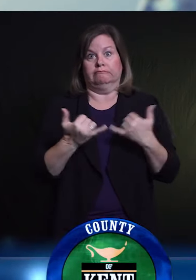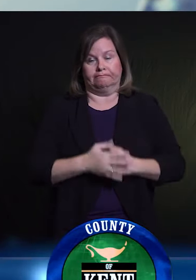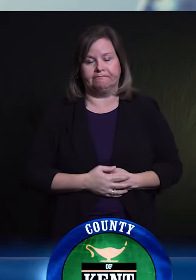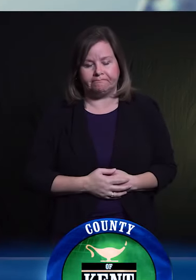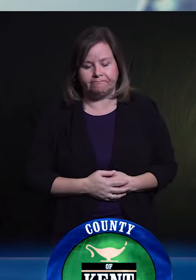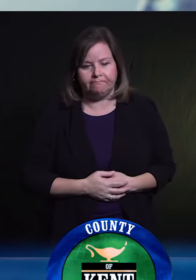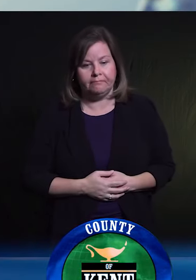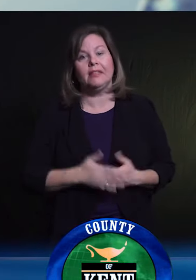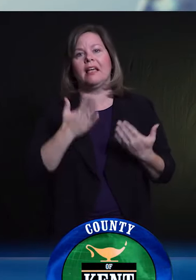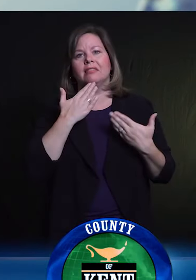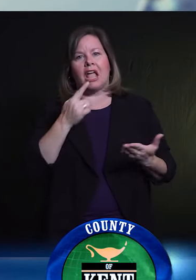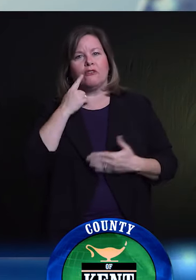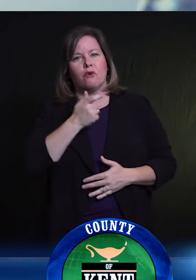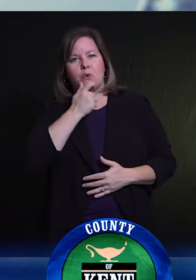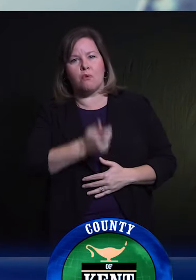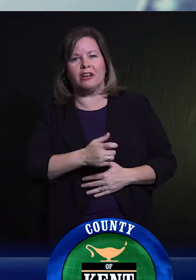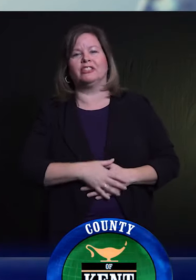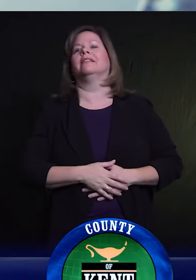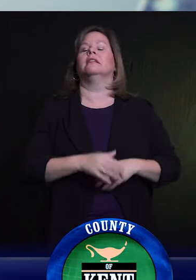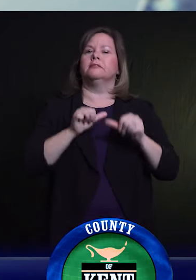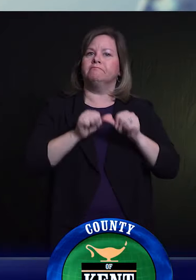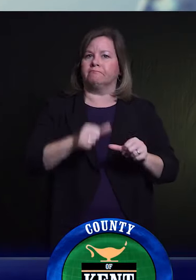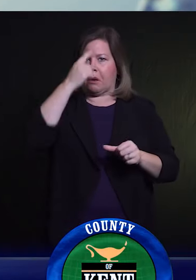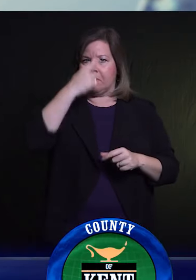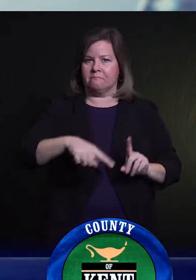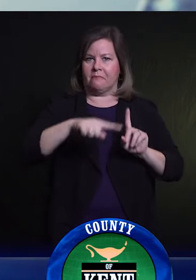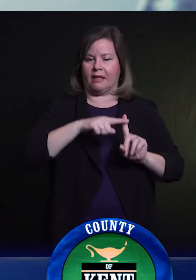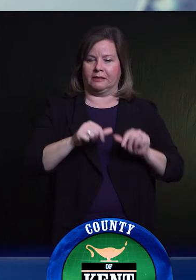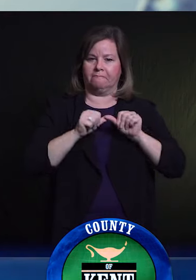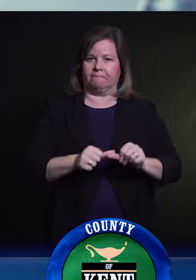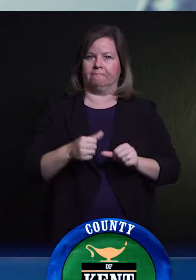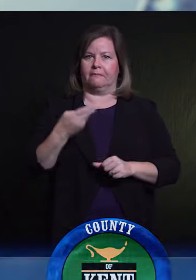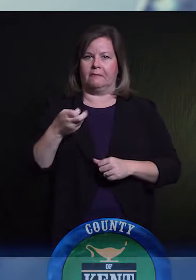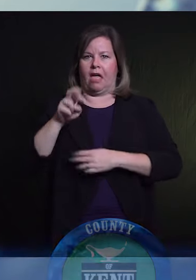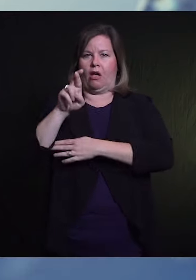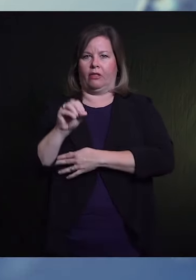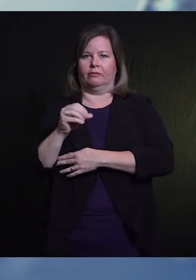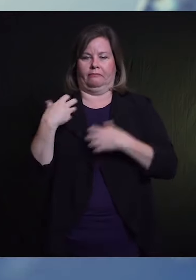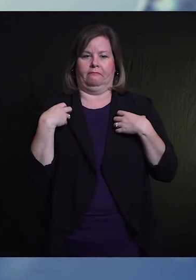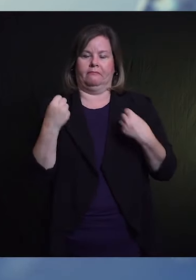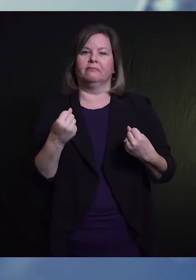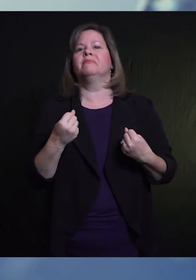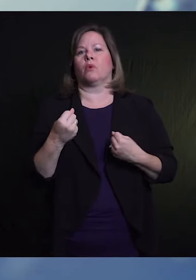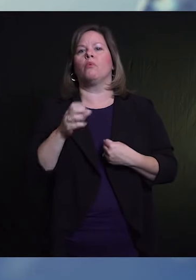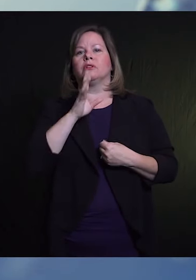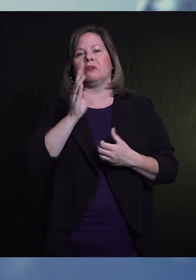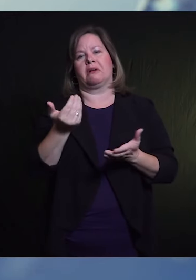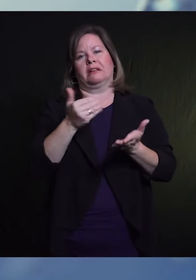Please stay positive, stay heroic, and stay healthy, and I'll talk to you again tomorrow. Thank you.